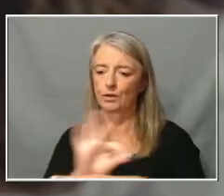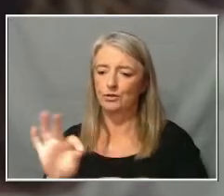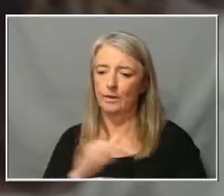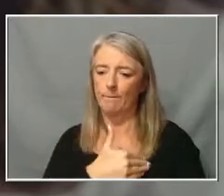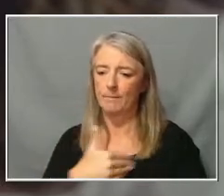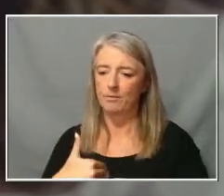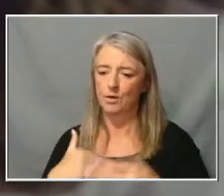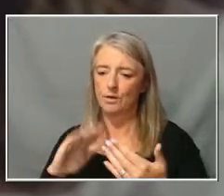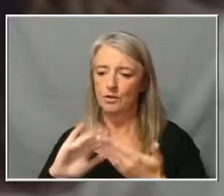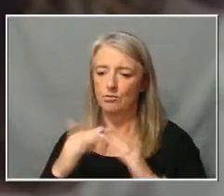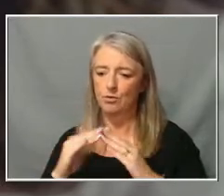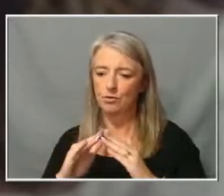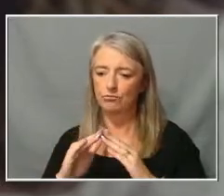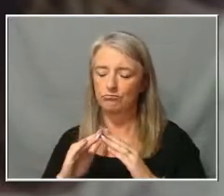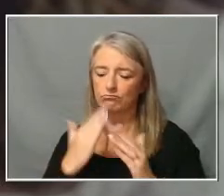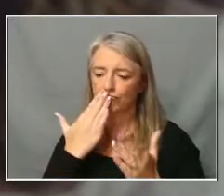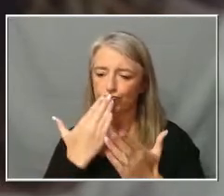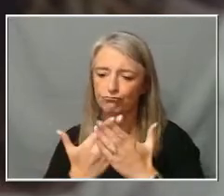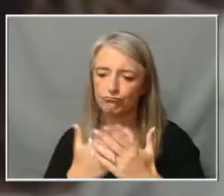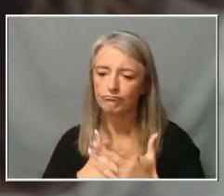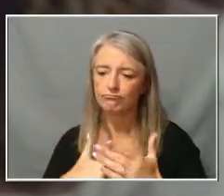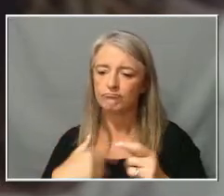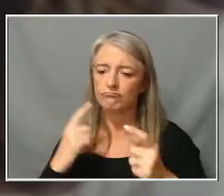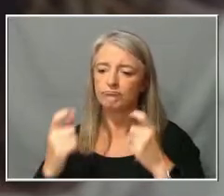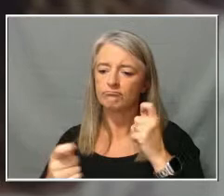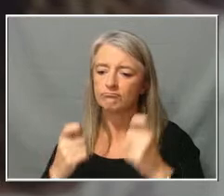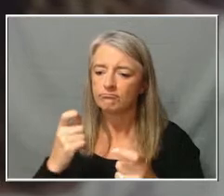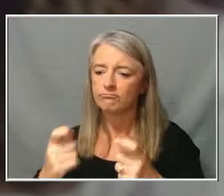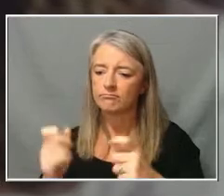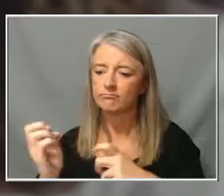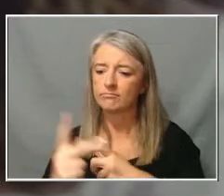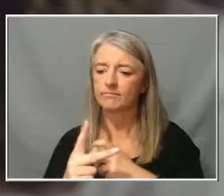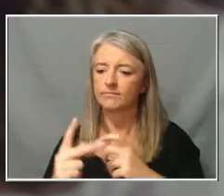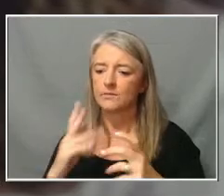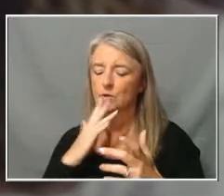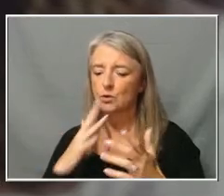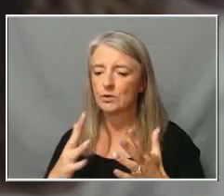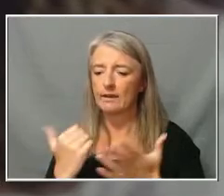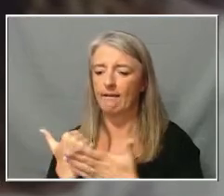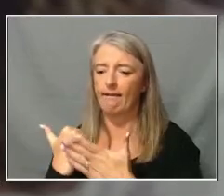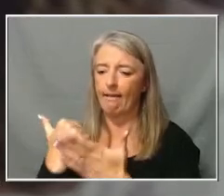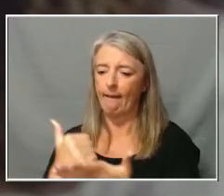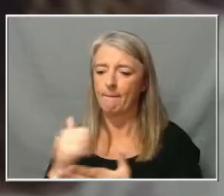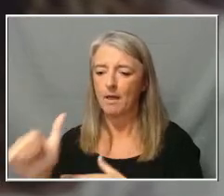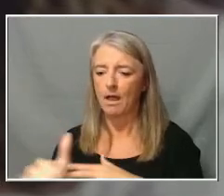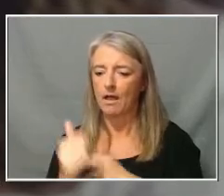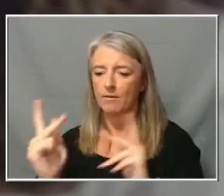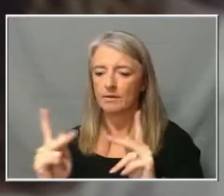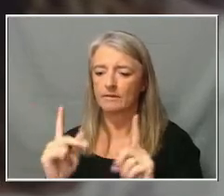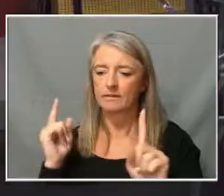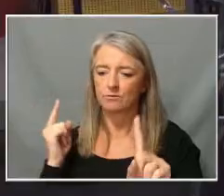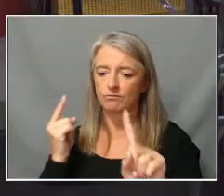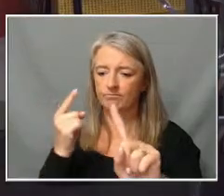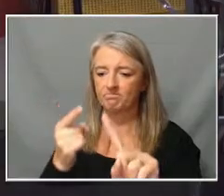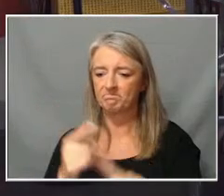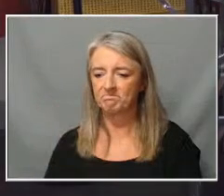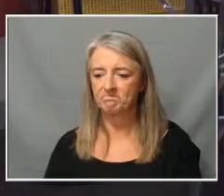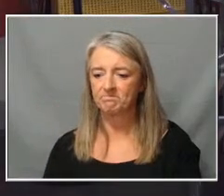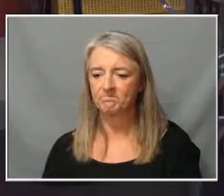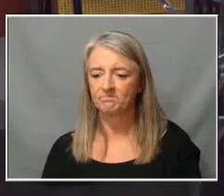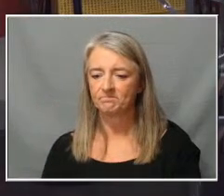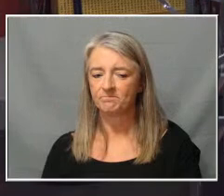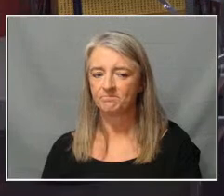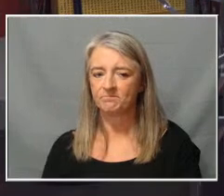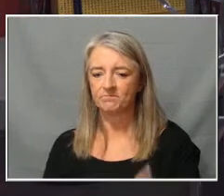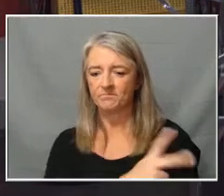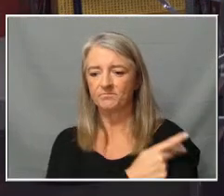community, a contributing member of community, and somebody who can inspire others. I think that's the goal. Absolutely. Getting your patients back